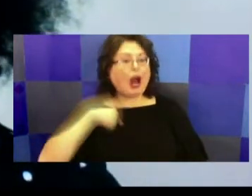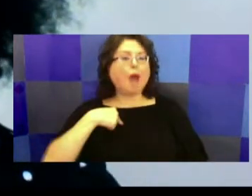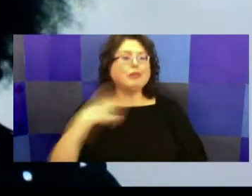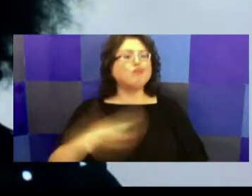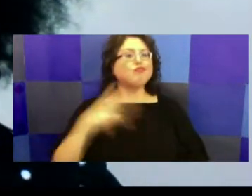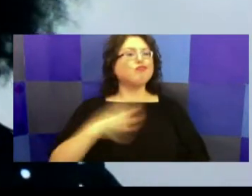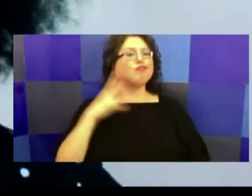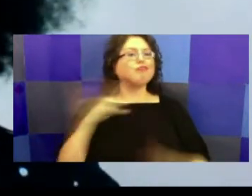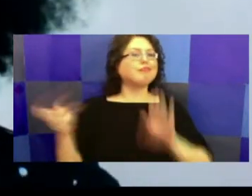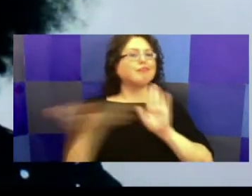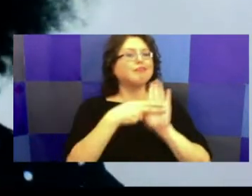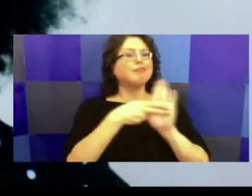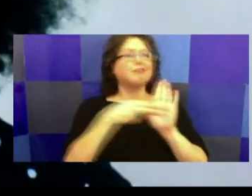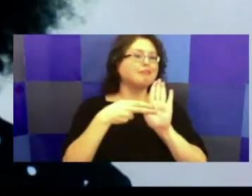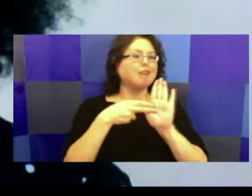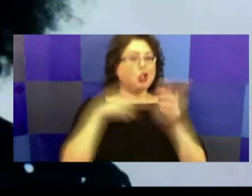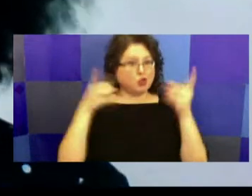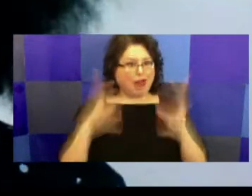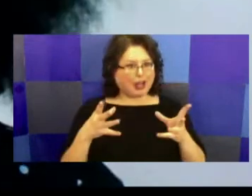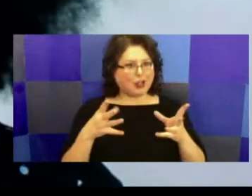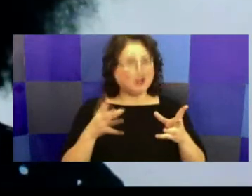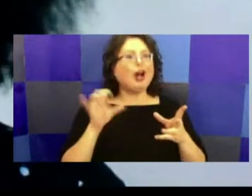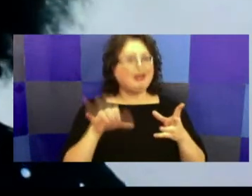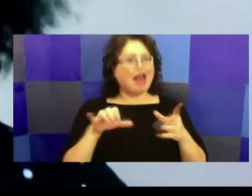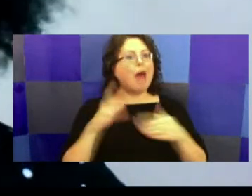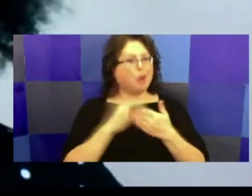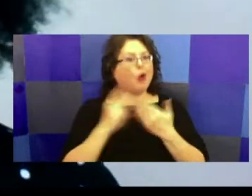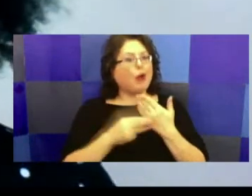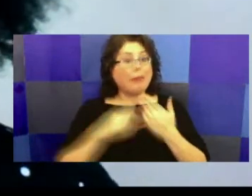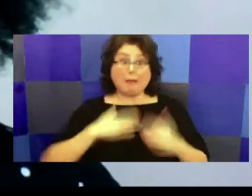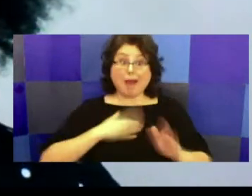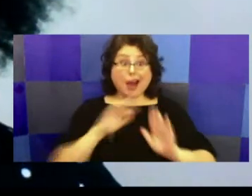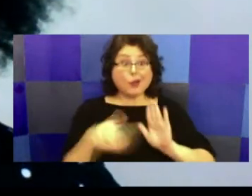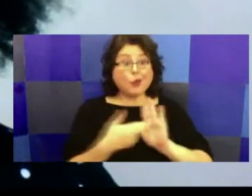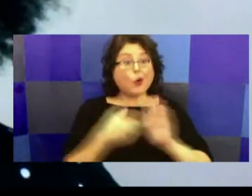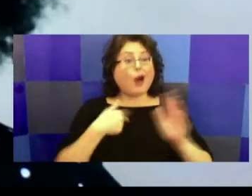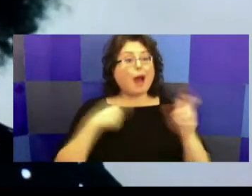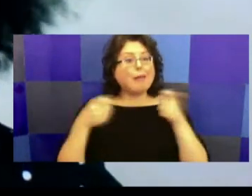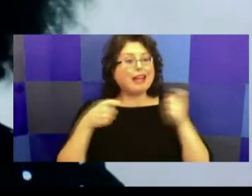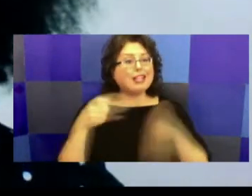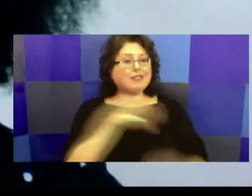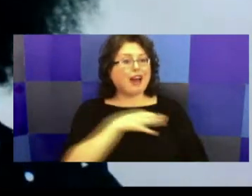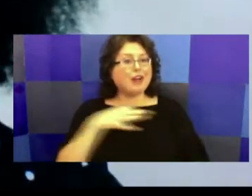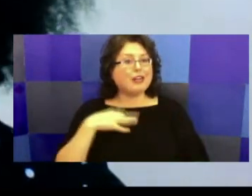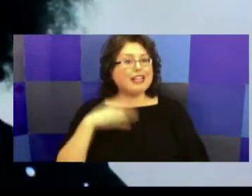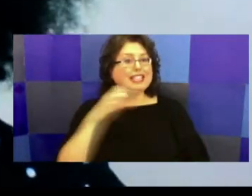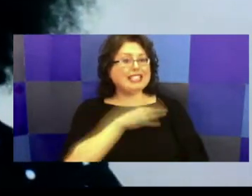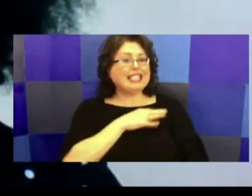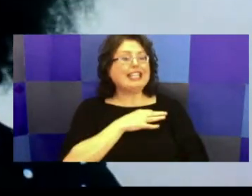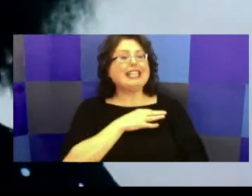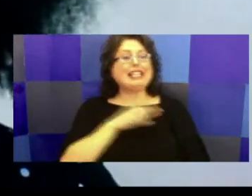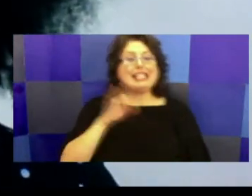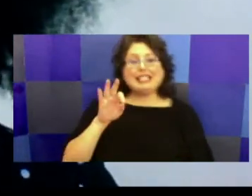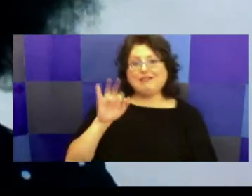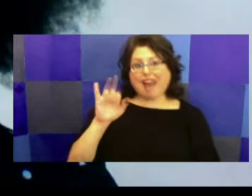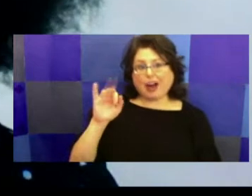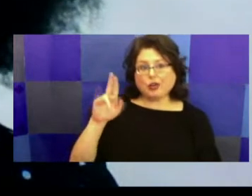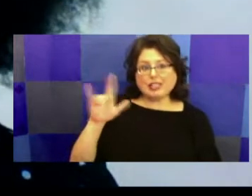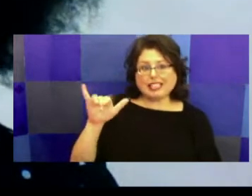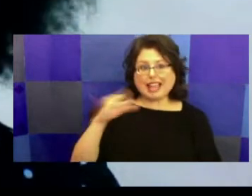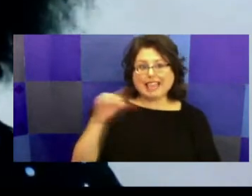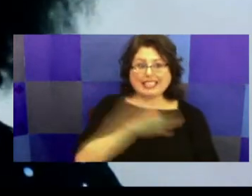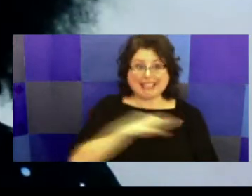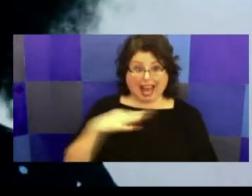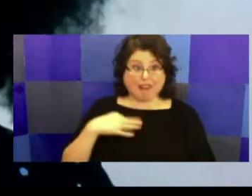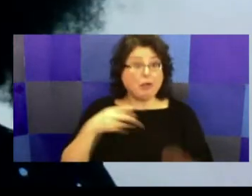the director of the program. In my role, I manage the faculty and staff mentor program, the professional mentor